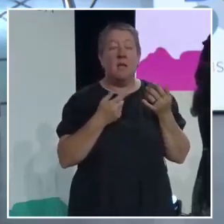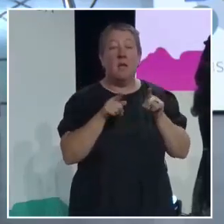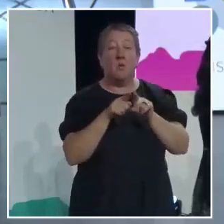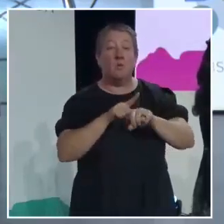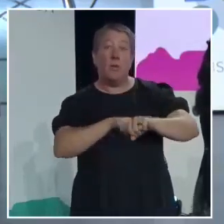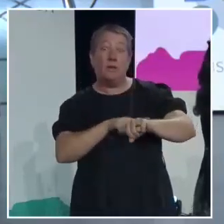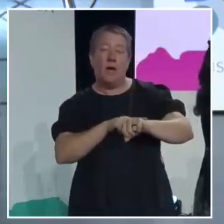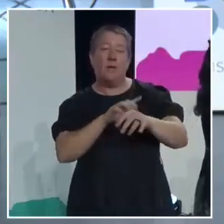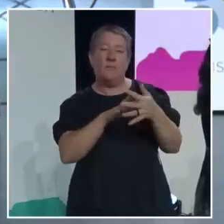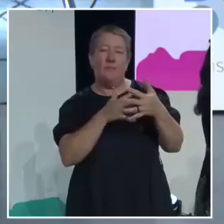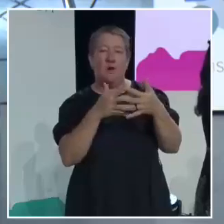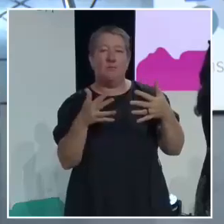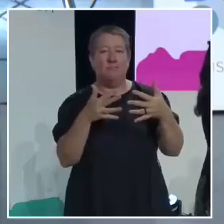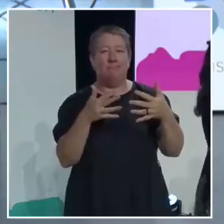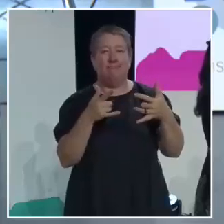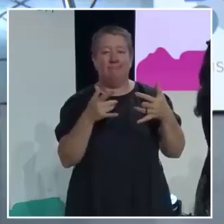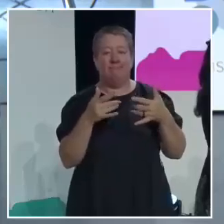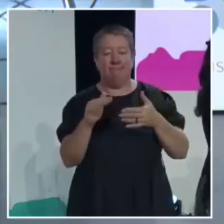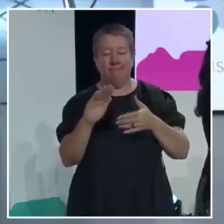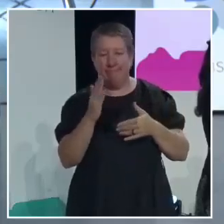timeline to FFD4 is now very